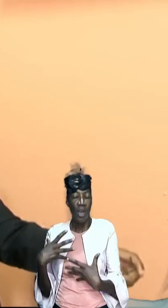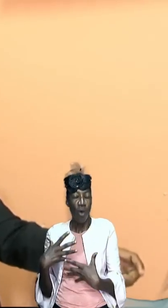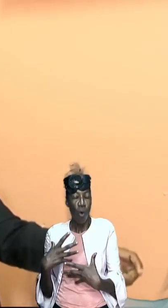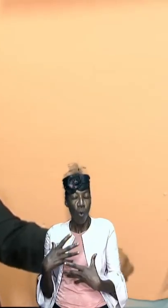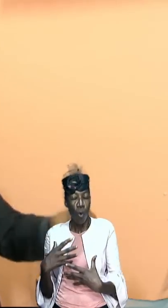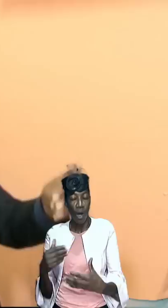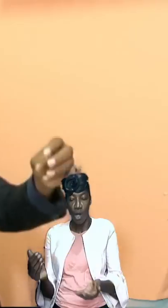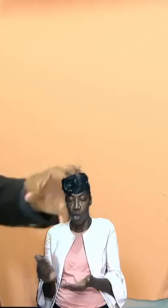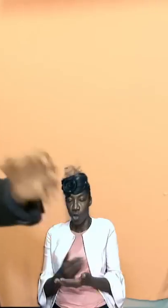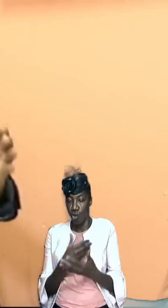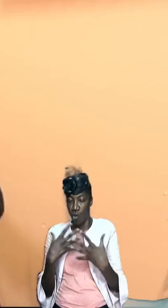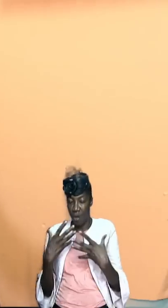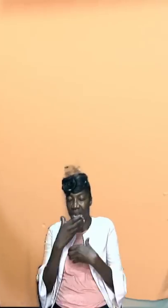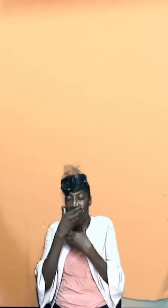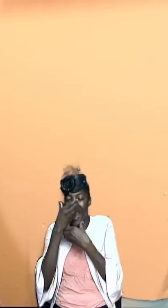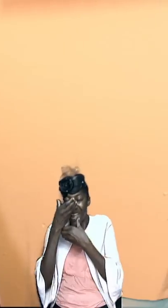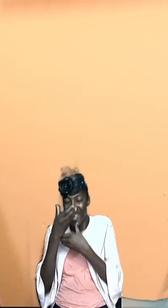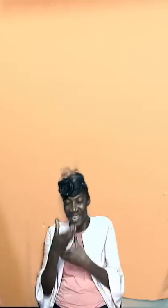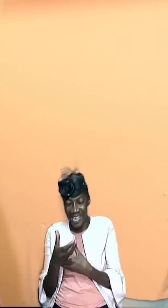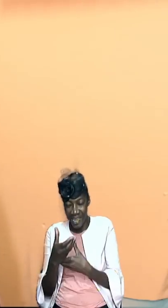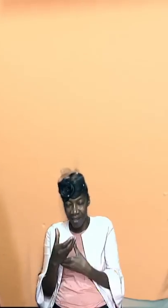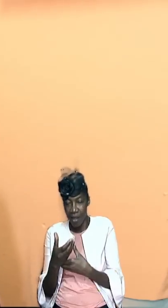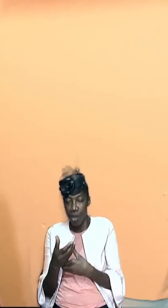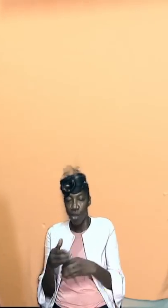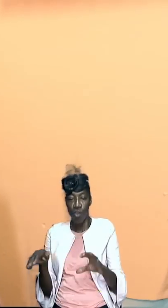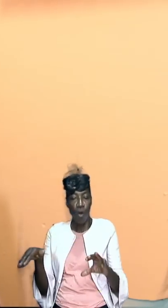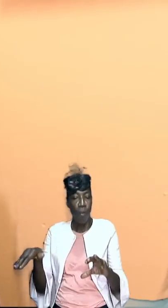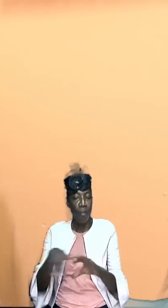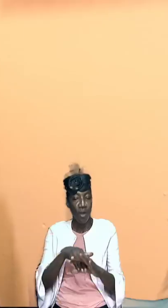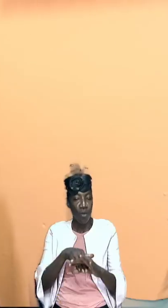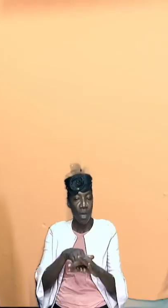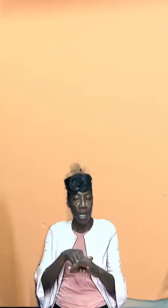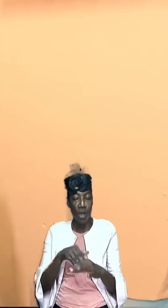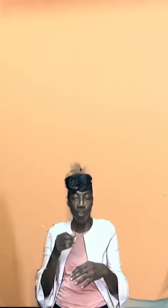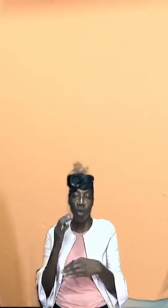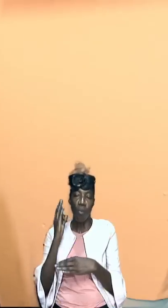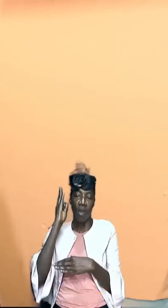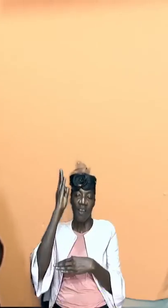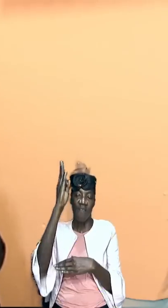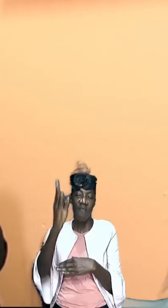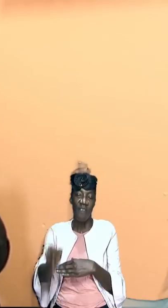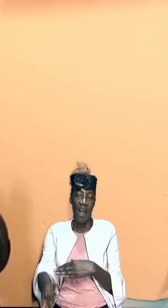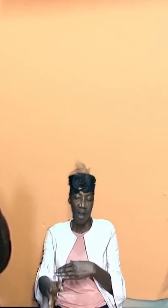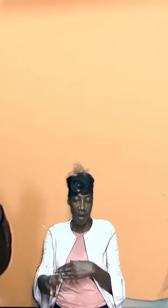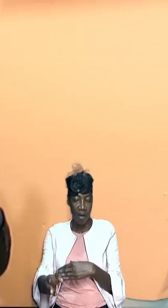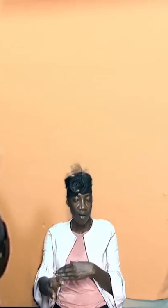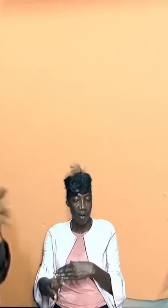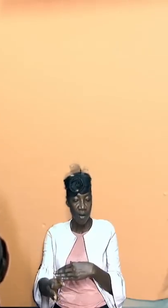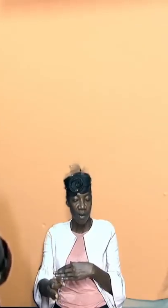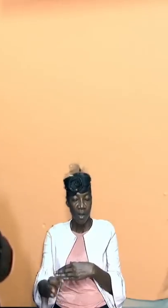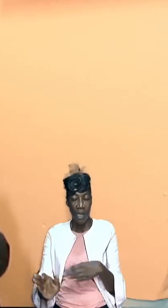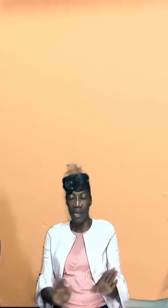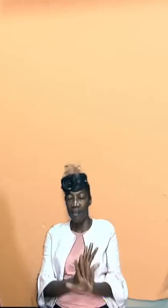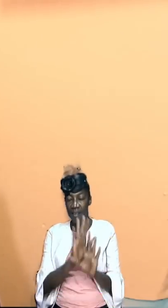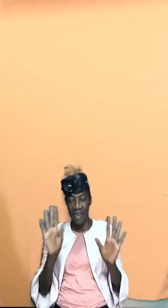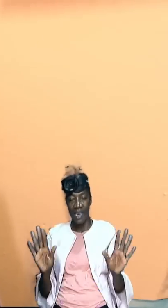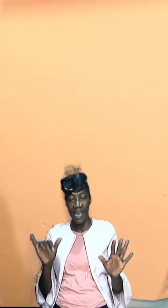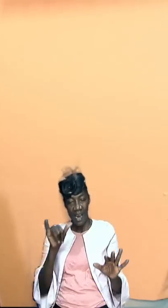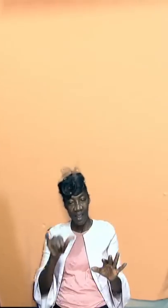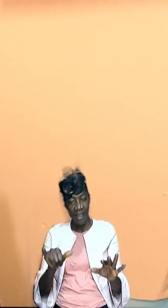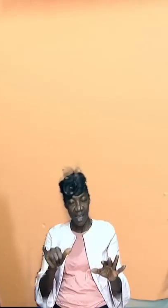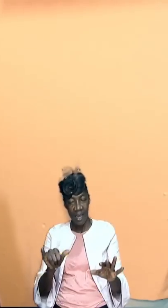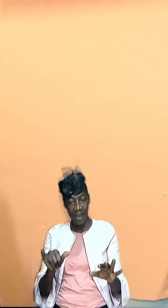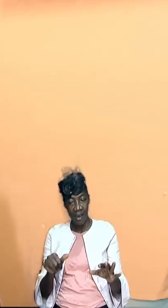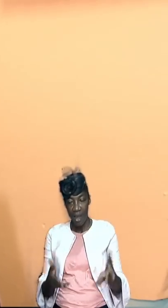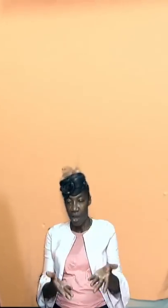the heat, some being in between, some being far, and it is clear that those